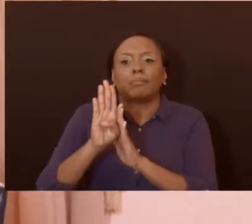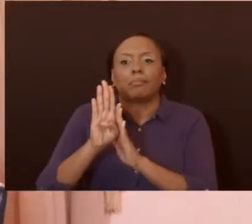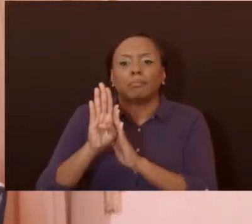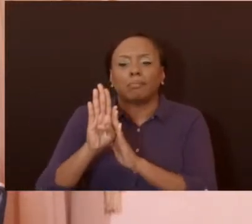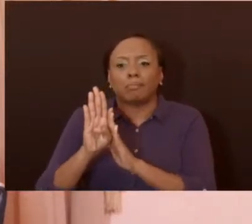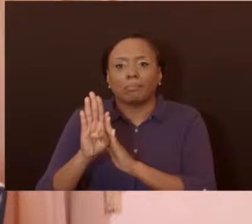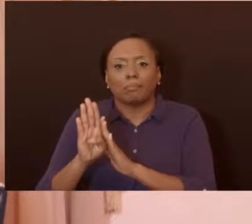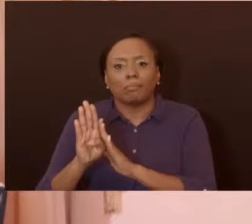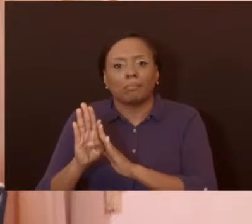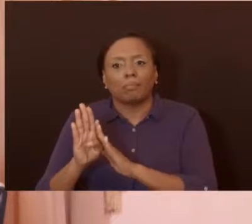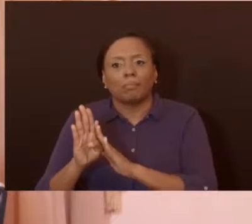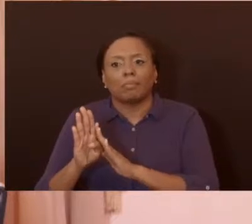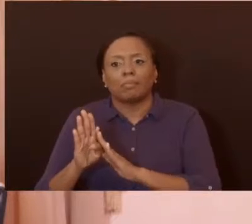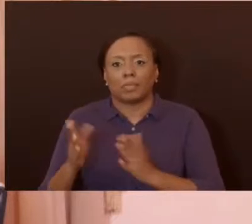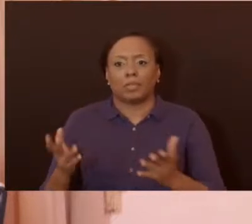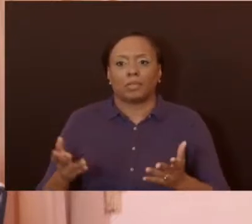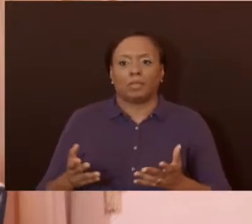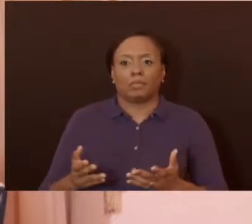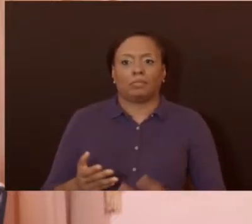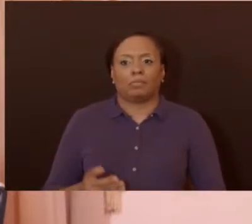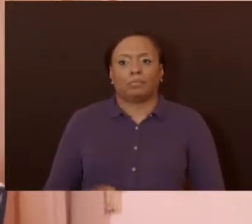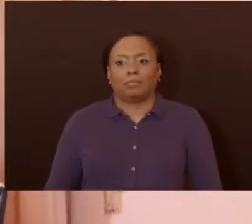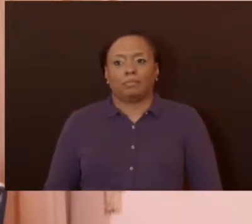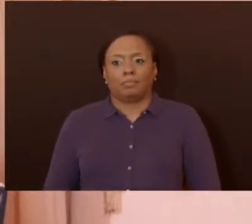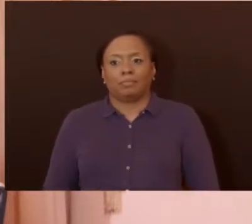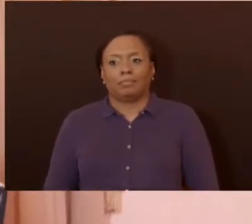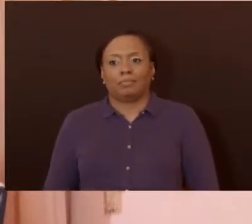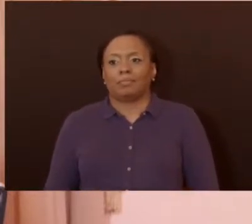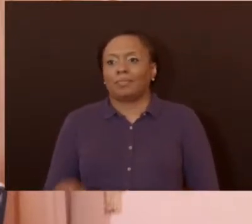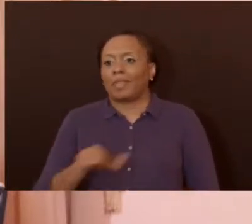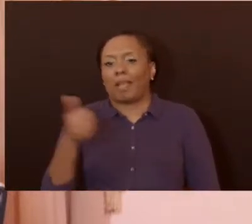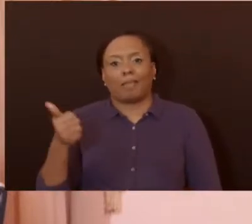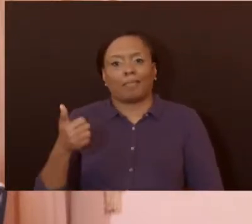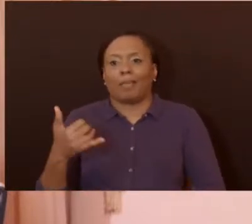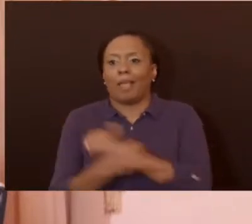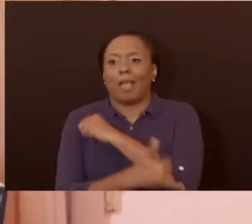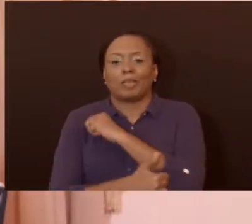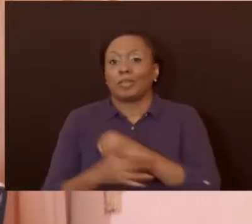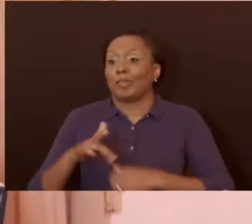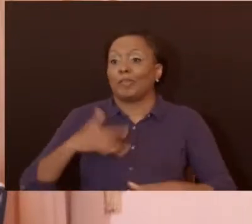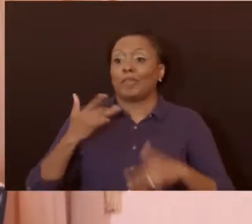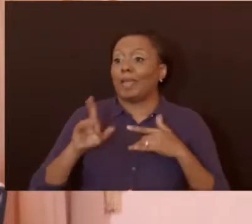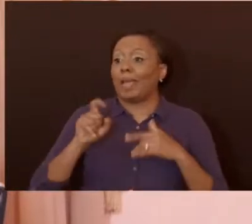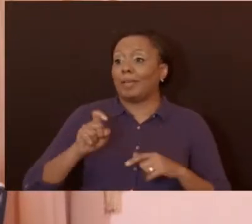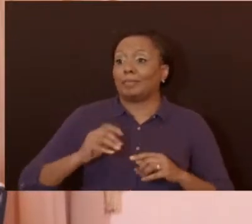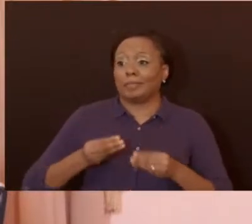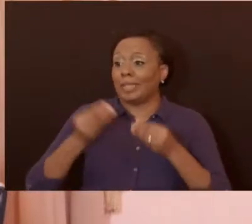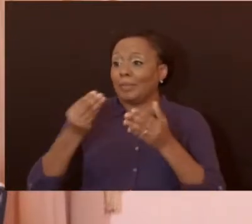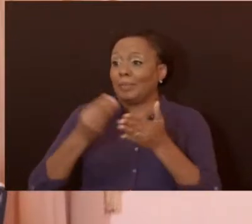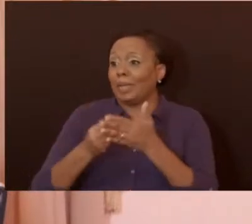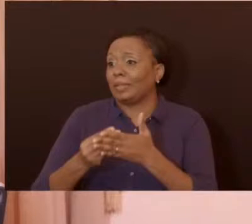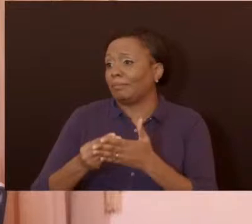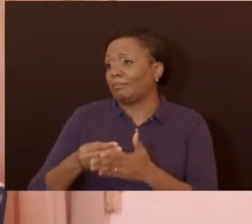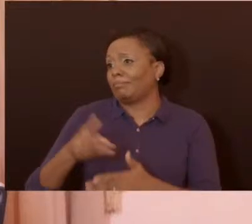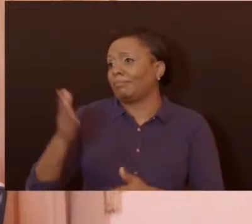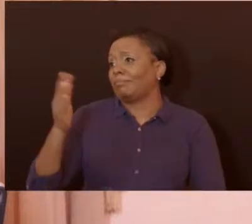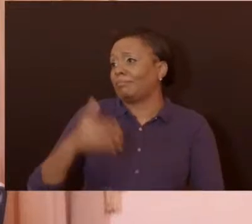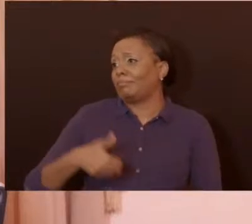time, good luck to those nations and those entities who feel that it is necessary, but I don't think that we are at that